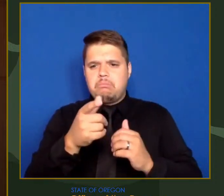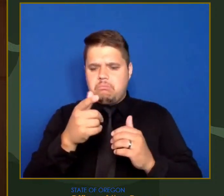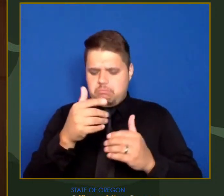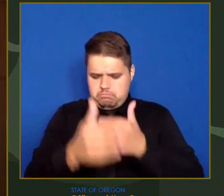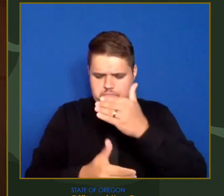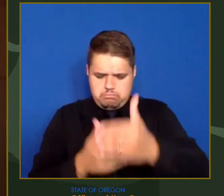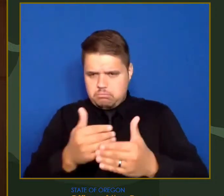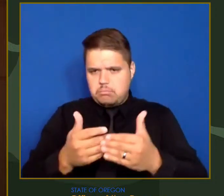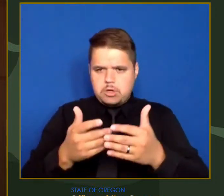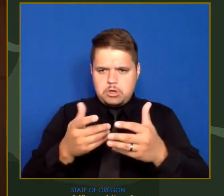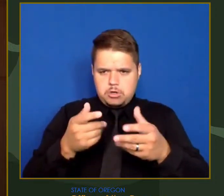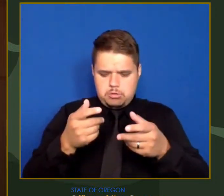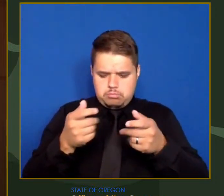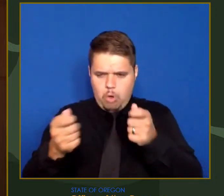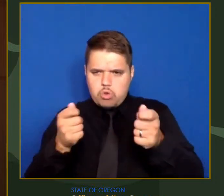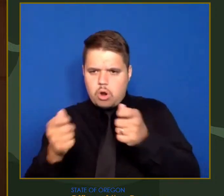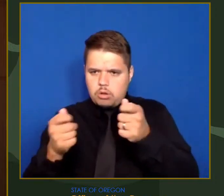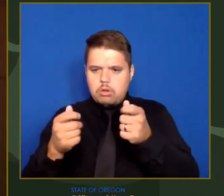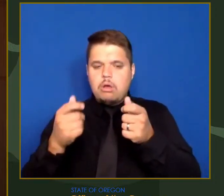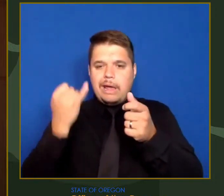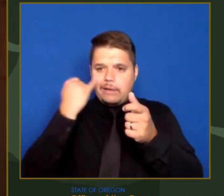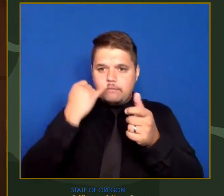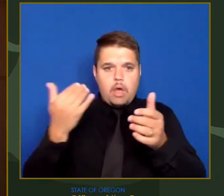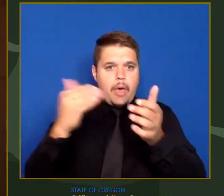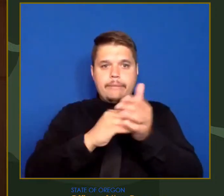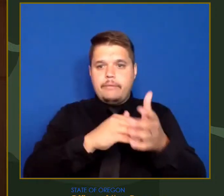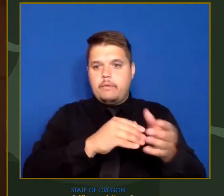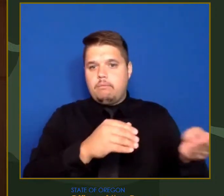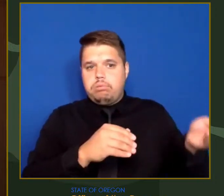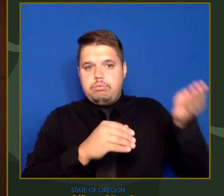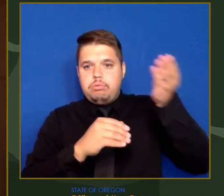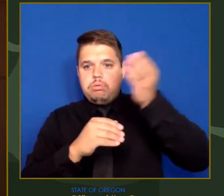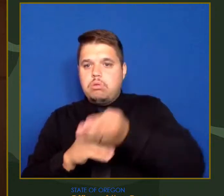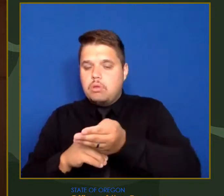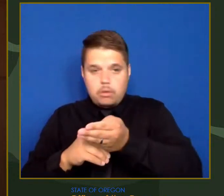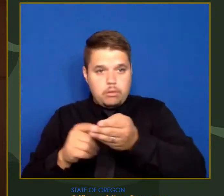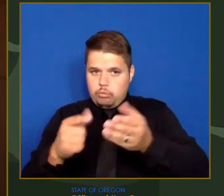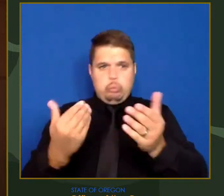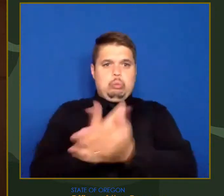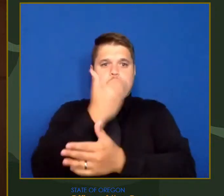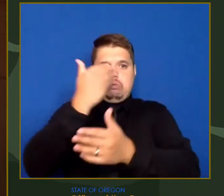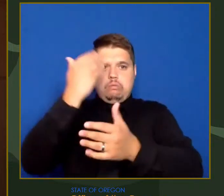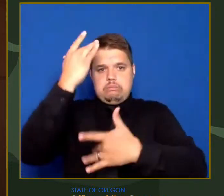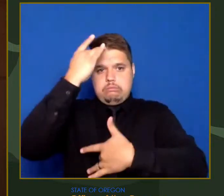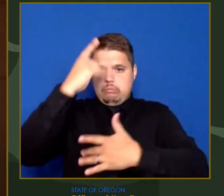these virulent viruses start to spread across Oregon?